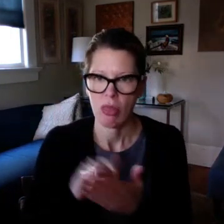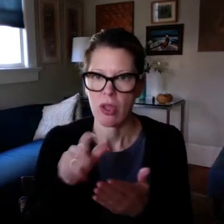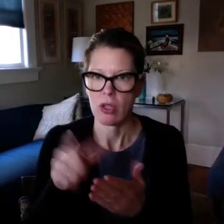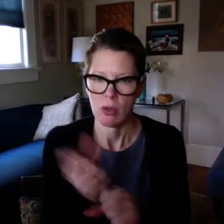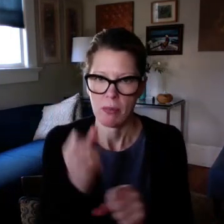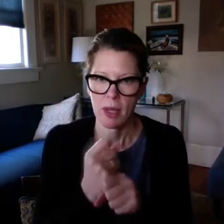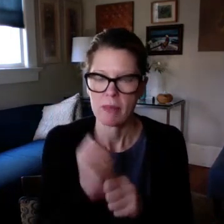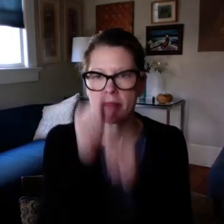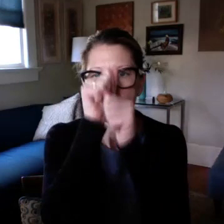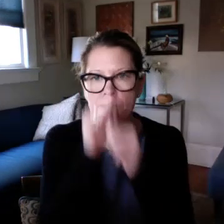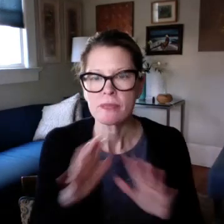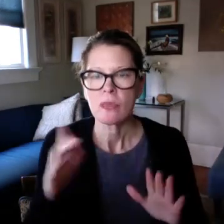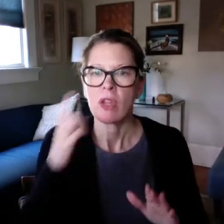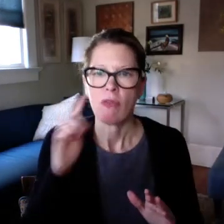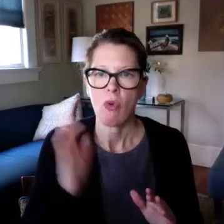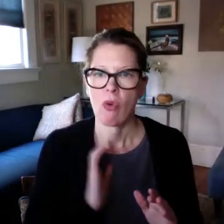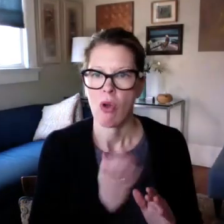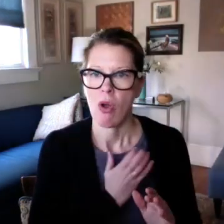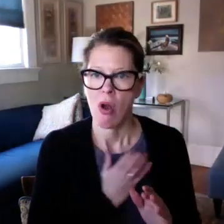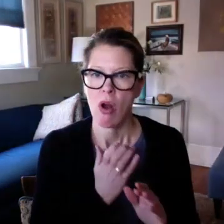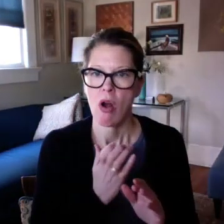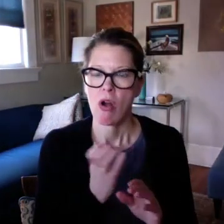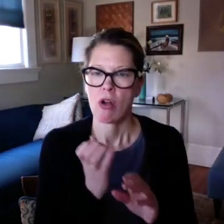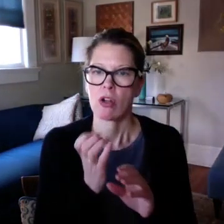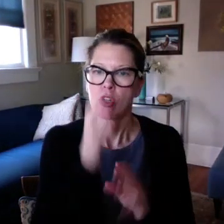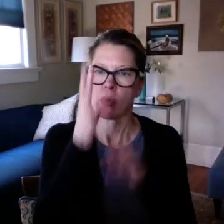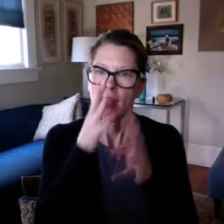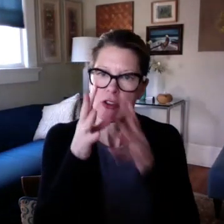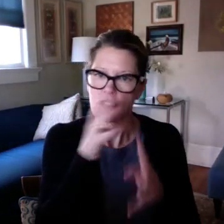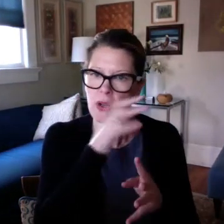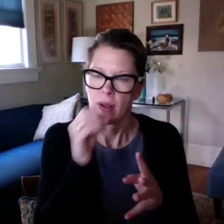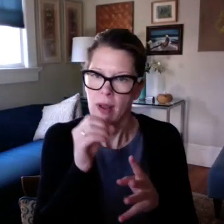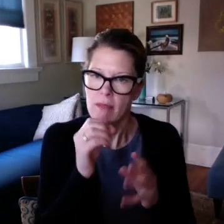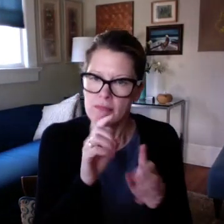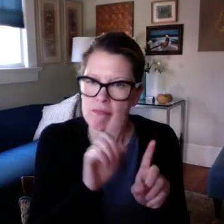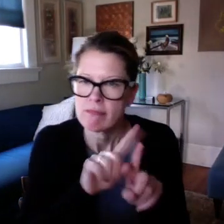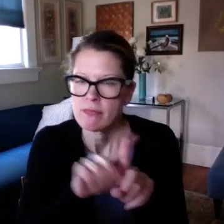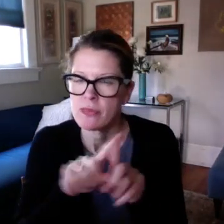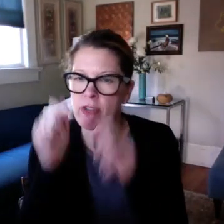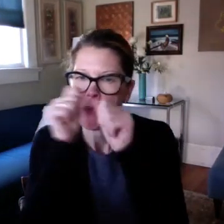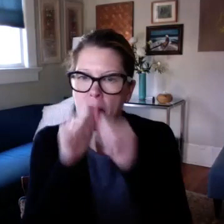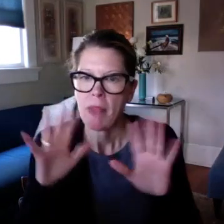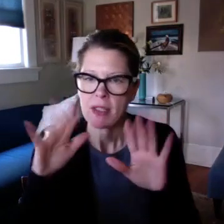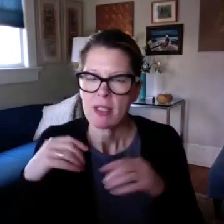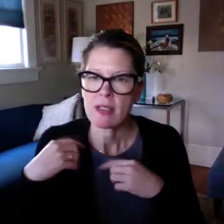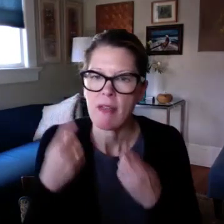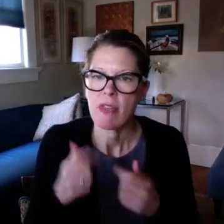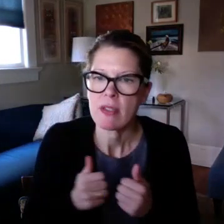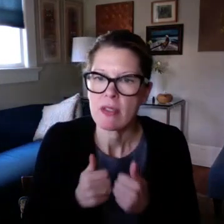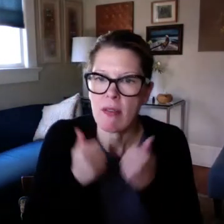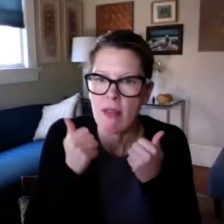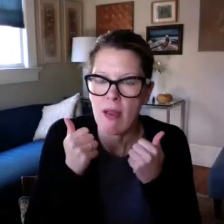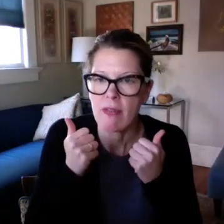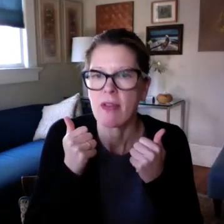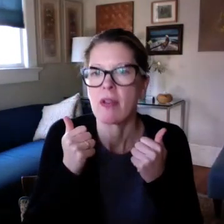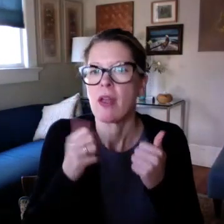our creation, preservation, and all the blessings of this life, but above all for your